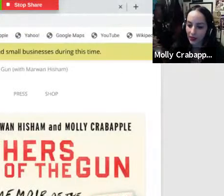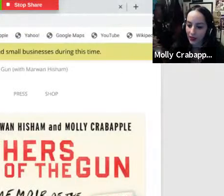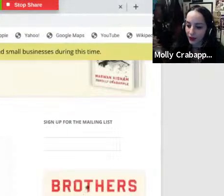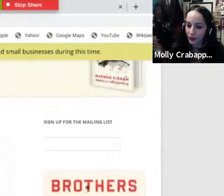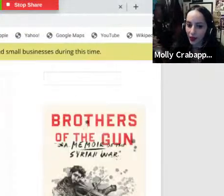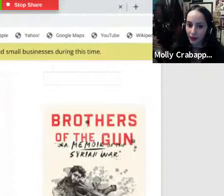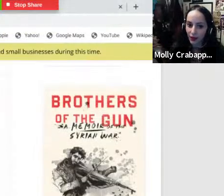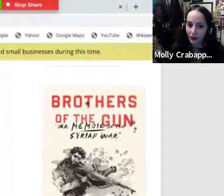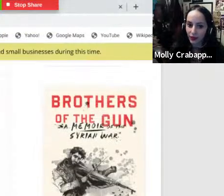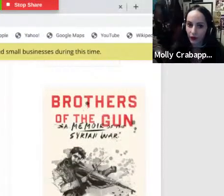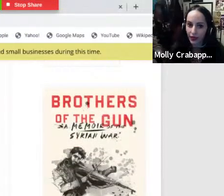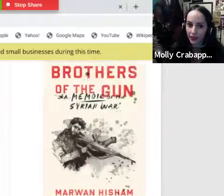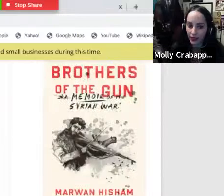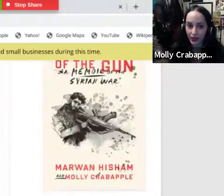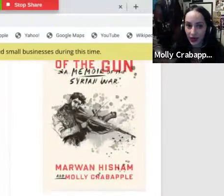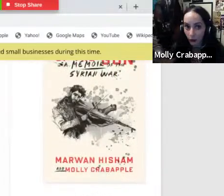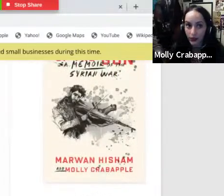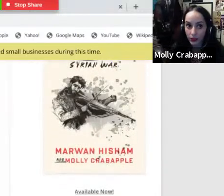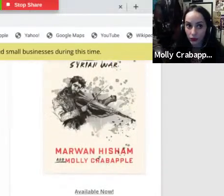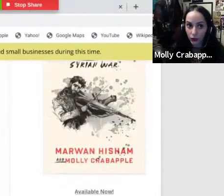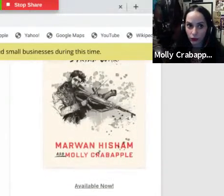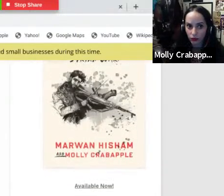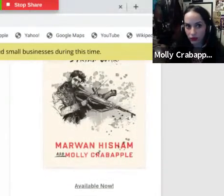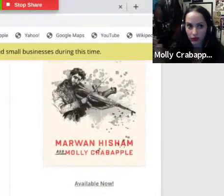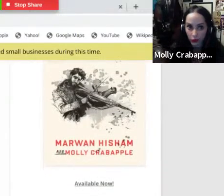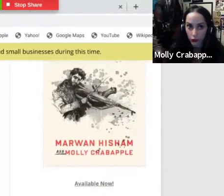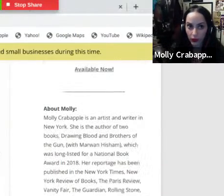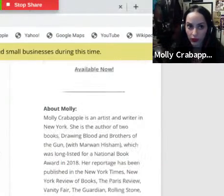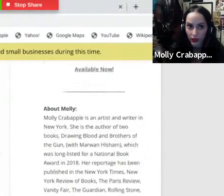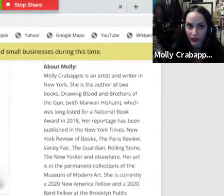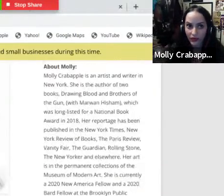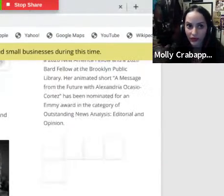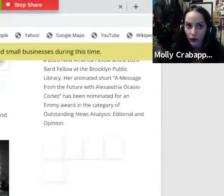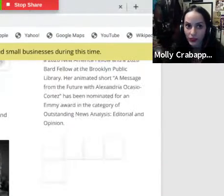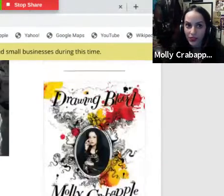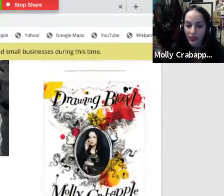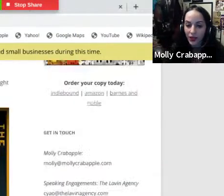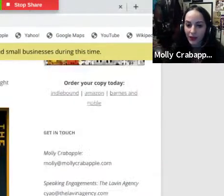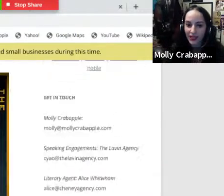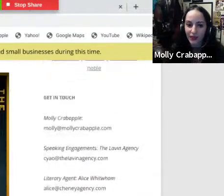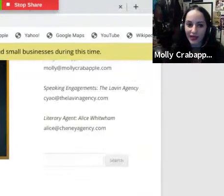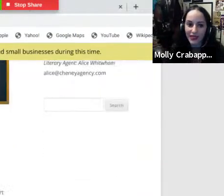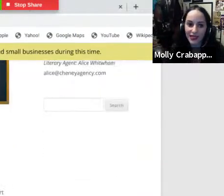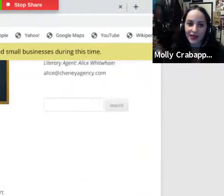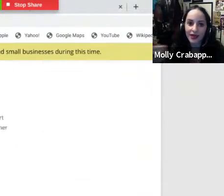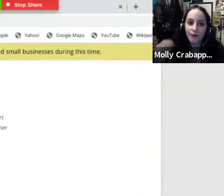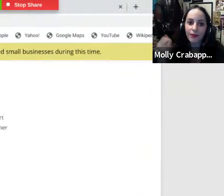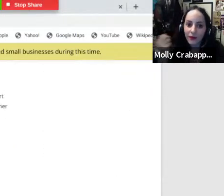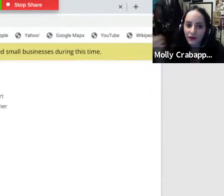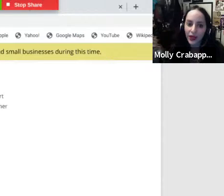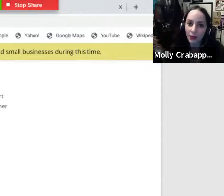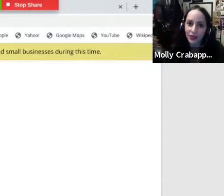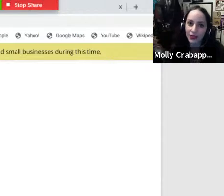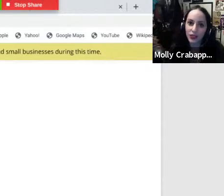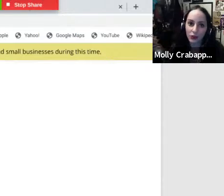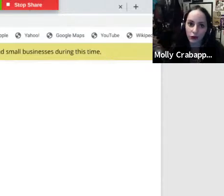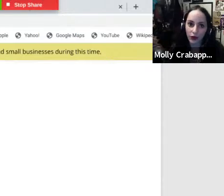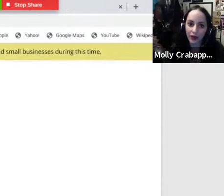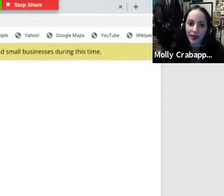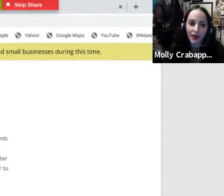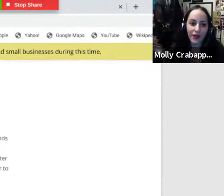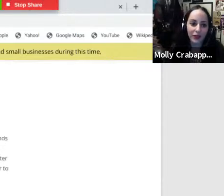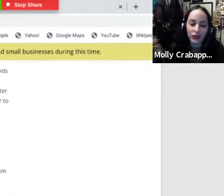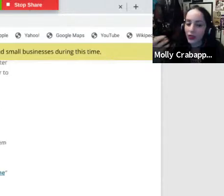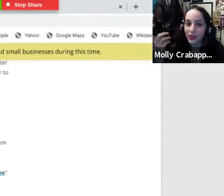Syrians. They would talk about them either as like terrorists or, you know, which is one thing, but even worse, they talk about them as these pitiful, helpless